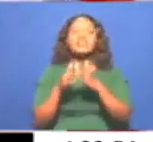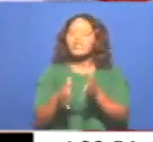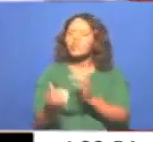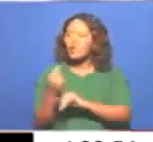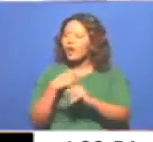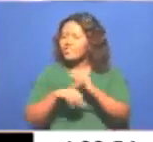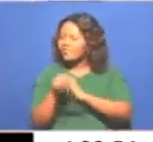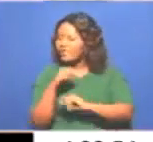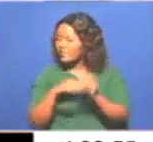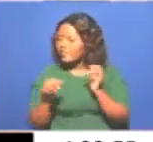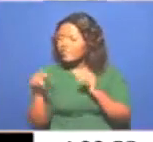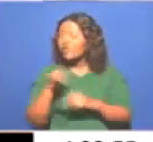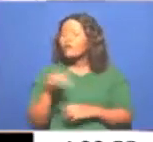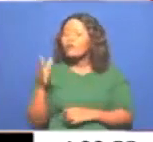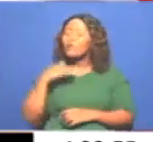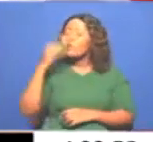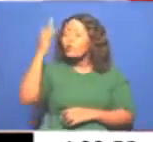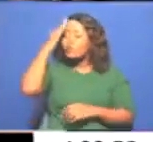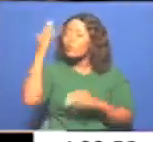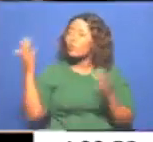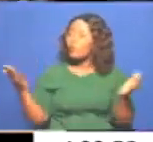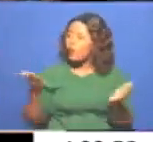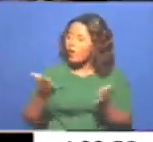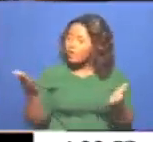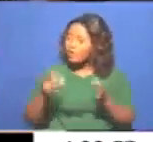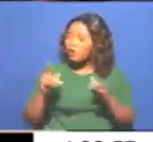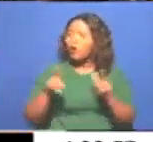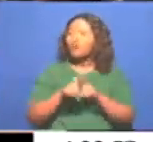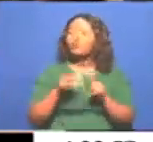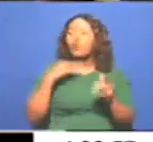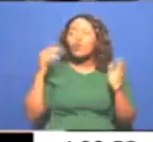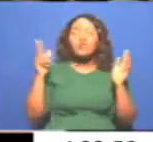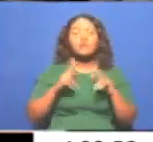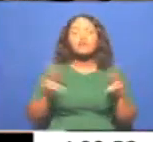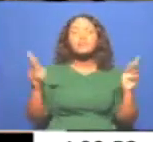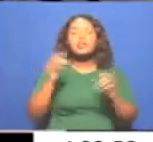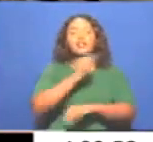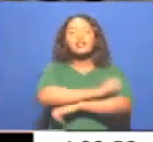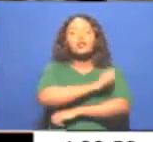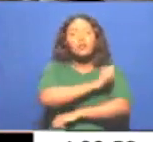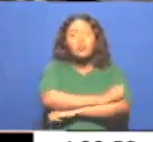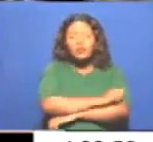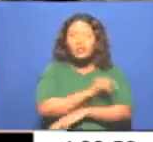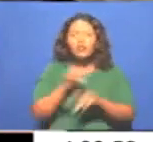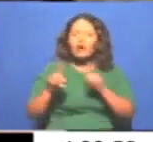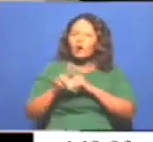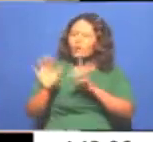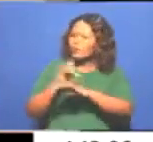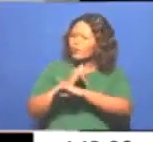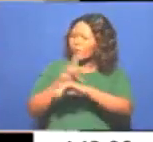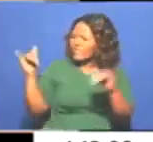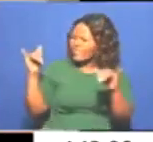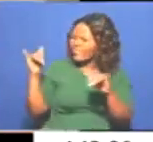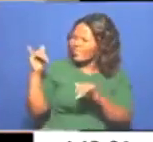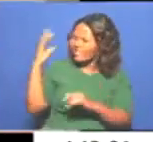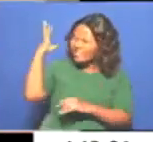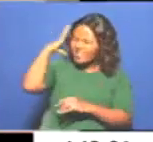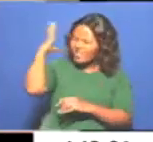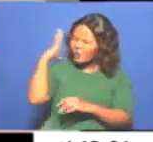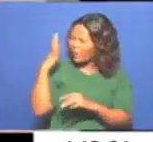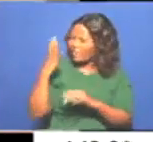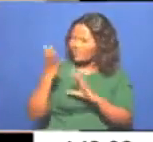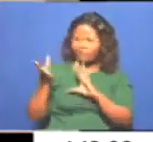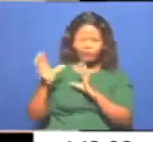our HODs have gone, and also we want peace to our school. They further claimed that the hygiene standards at the college were wanting.